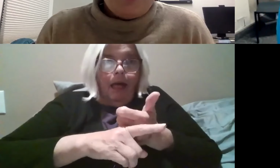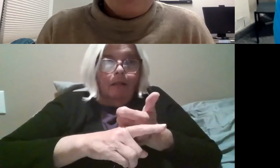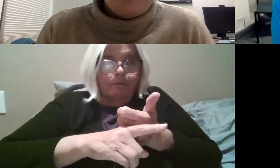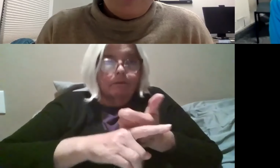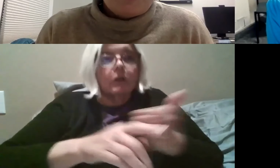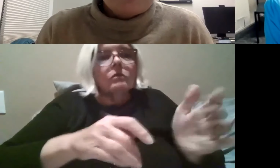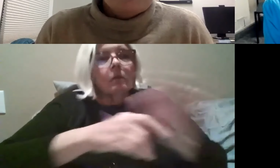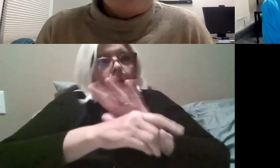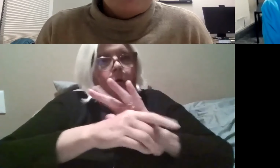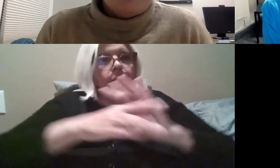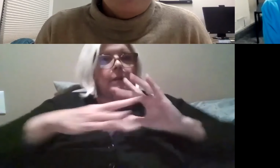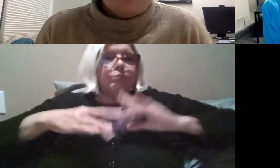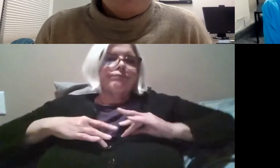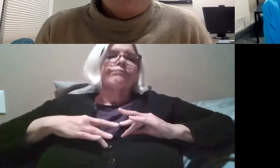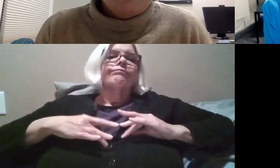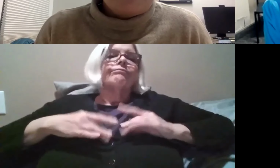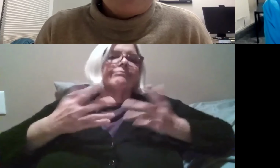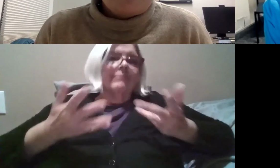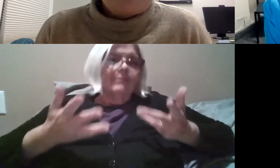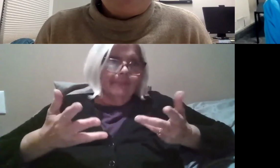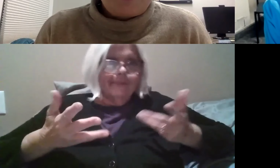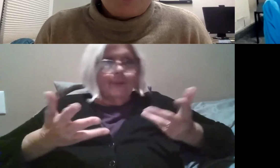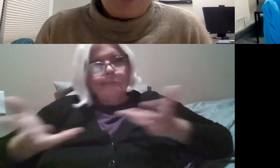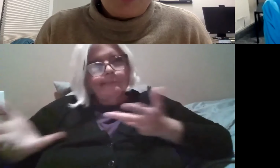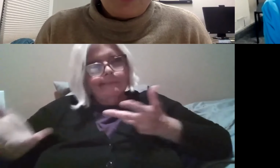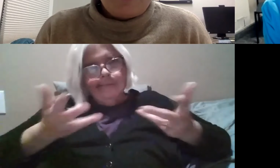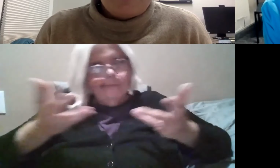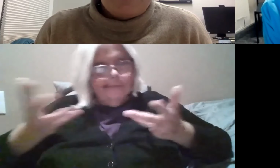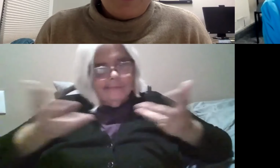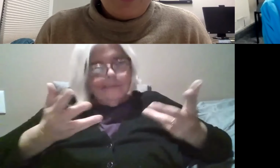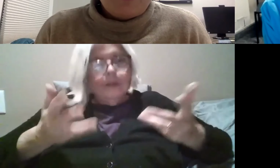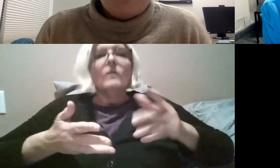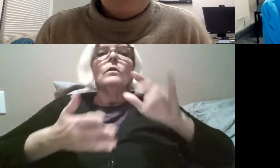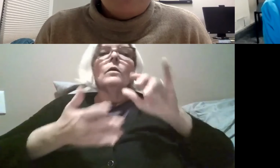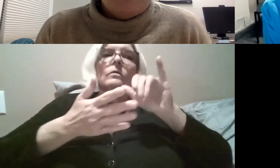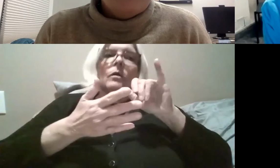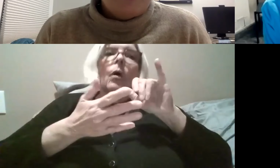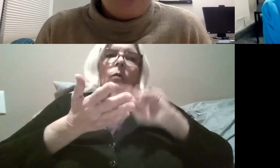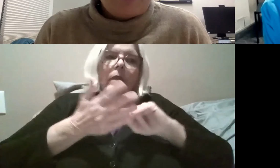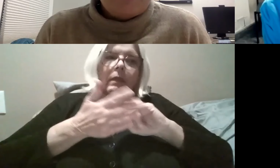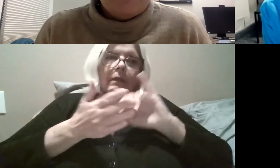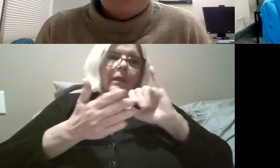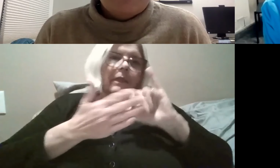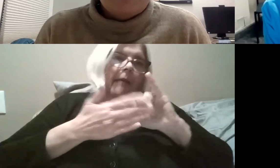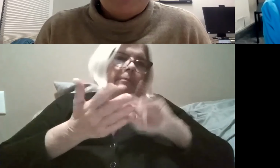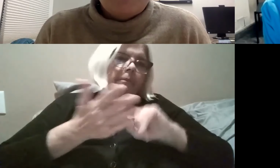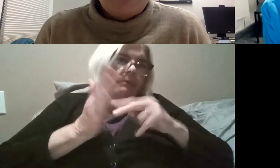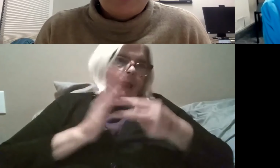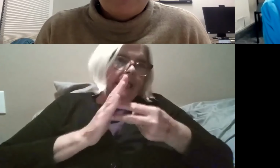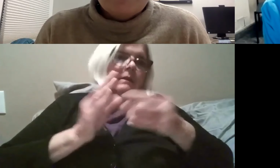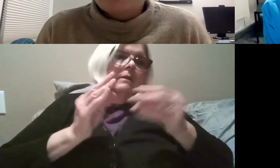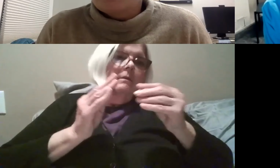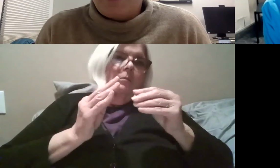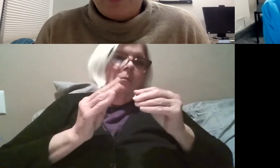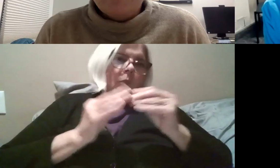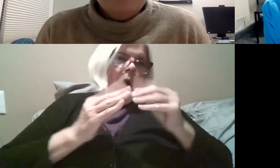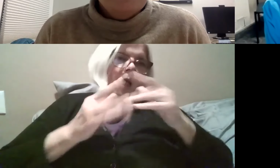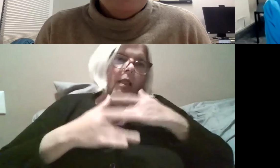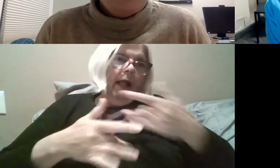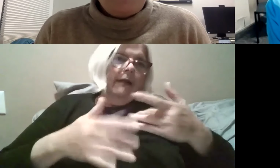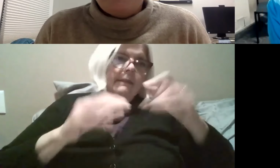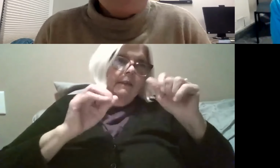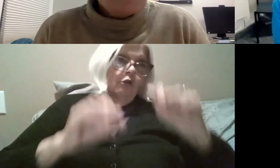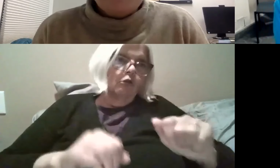we know also increases their risk of getting myocarditis at a higher rate than the vaccine associated myocarditis. So